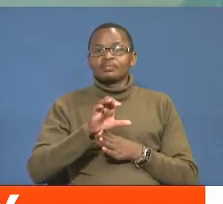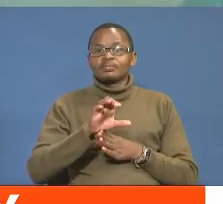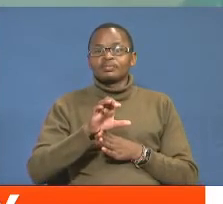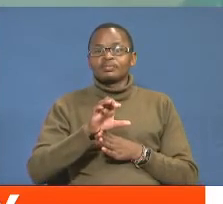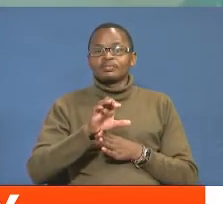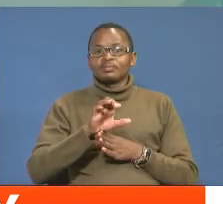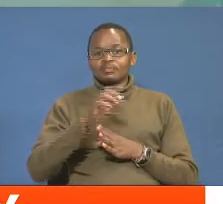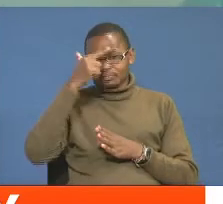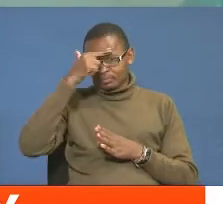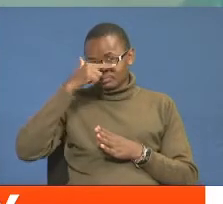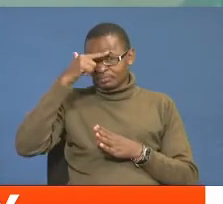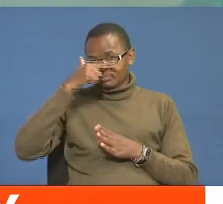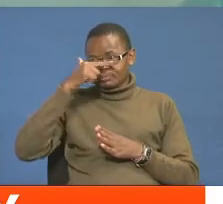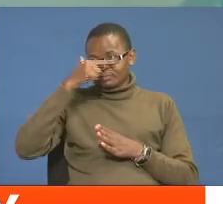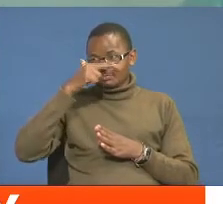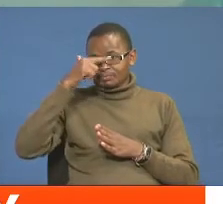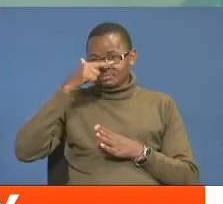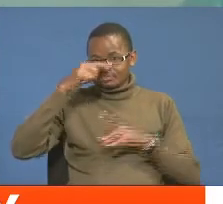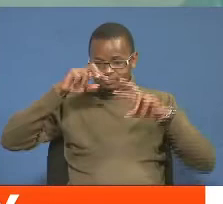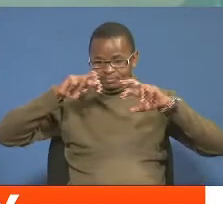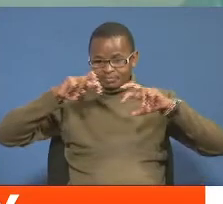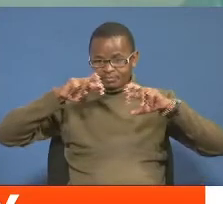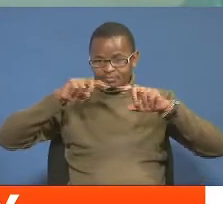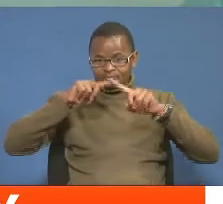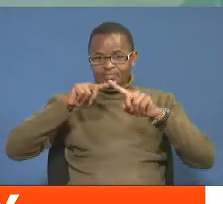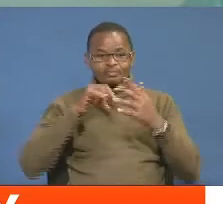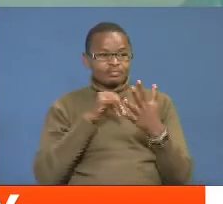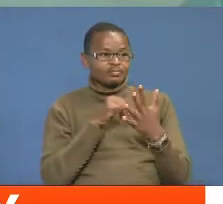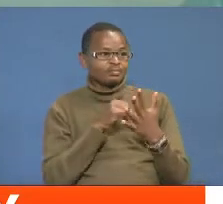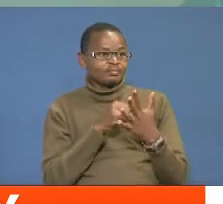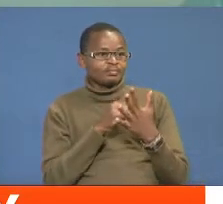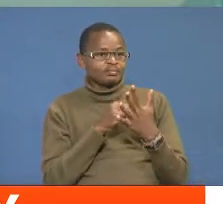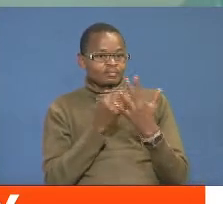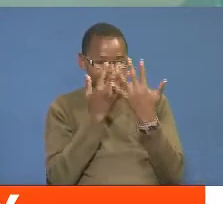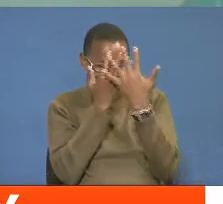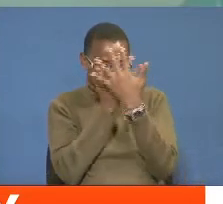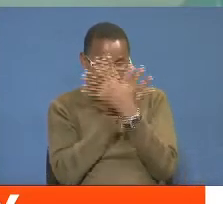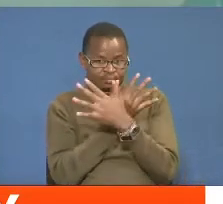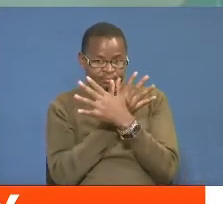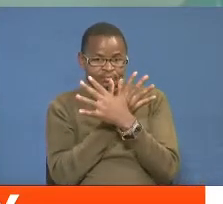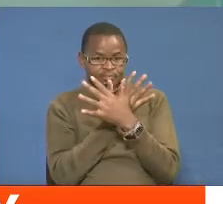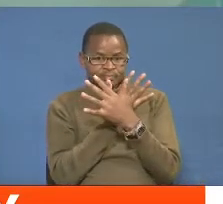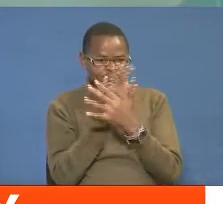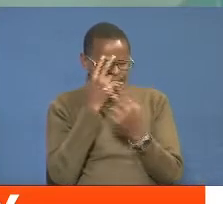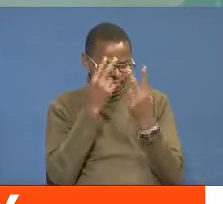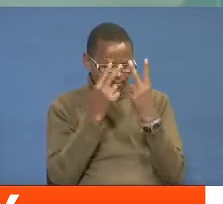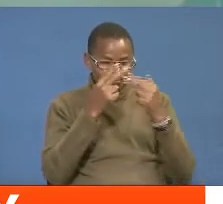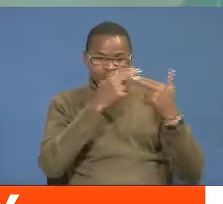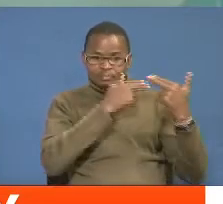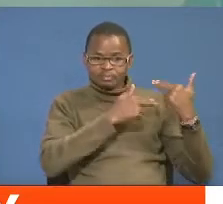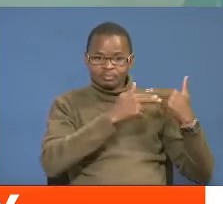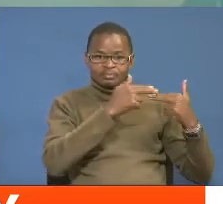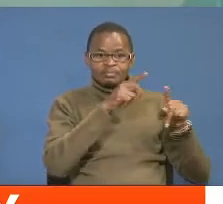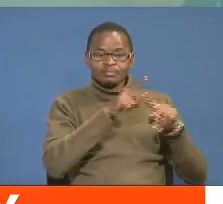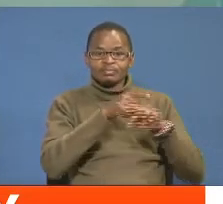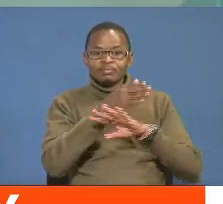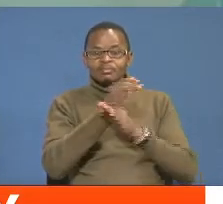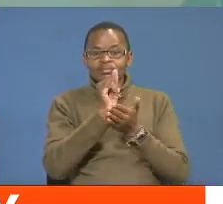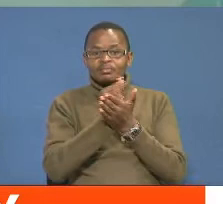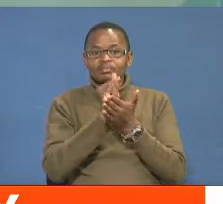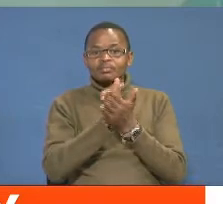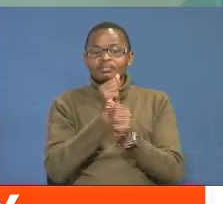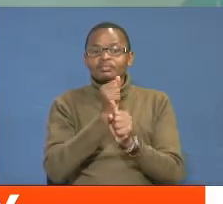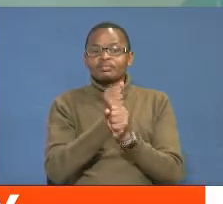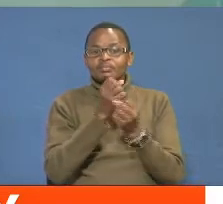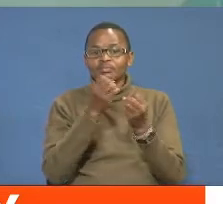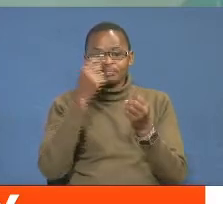a blind investigation to it, or a dark side to it. So when you look at the history of Bill and Melinda Gates, they have